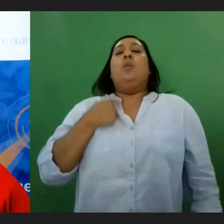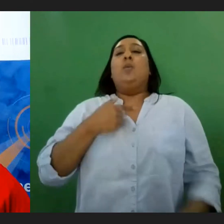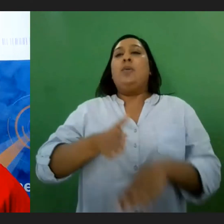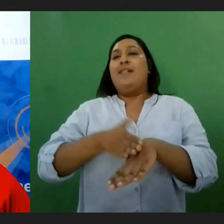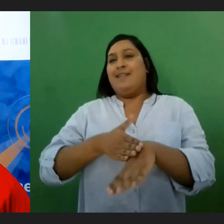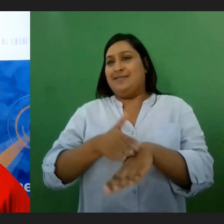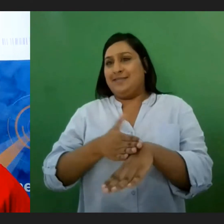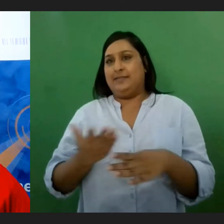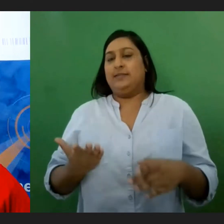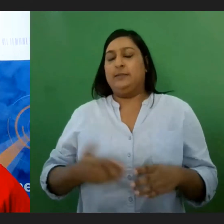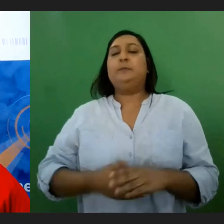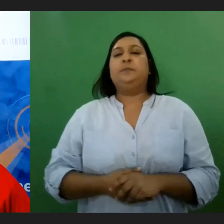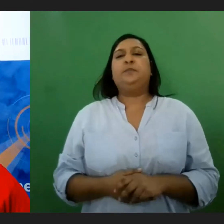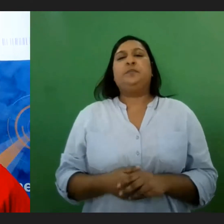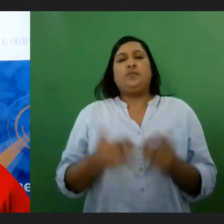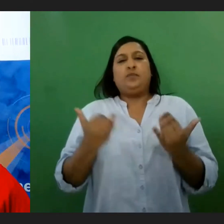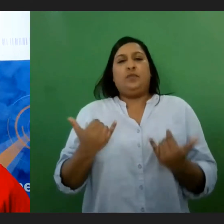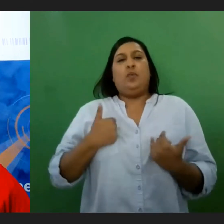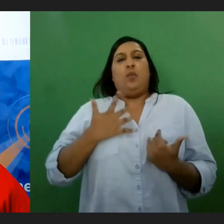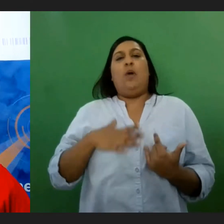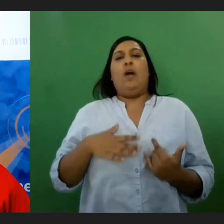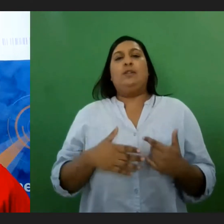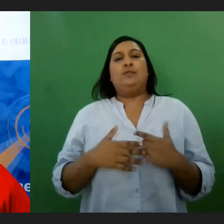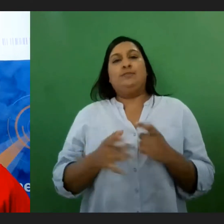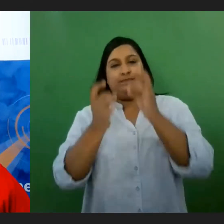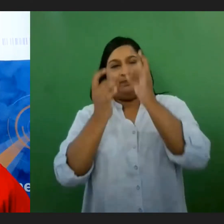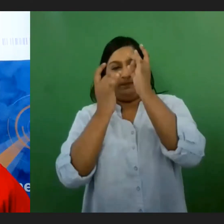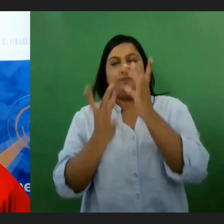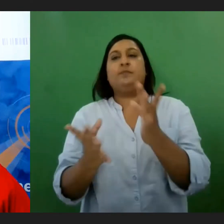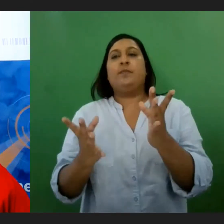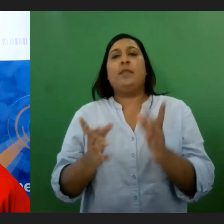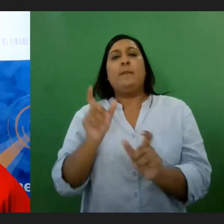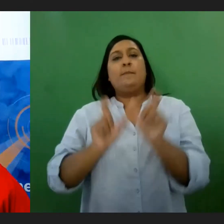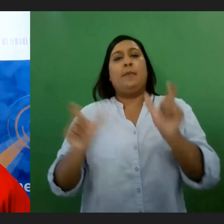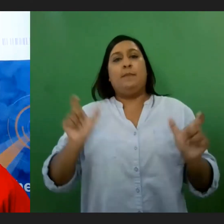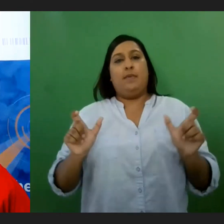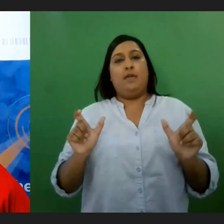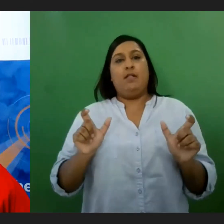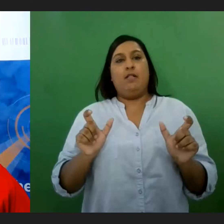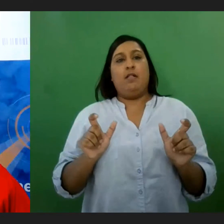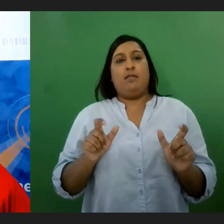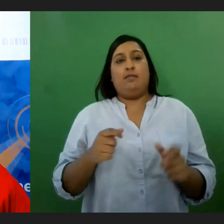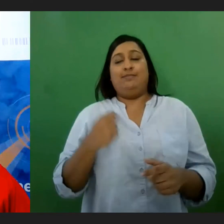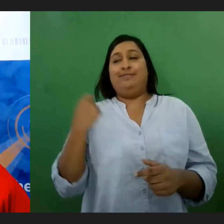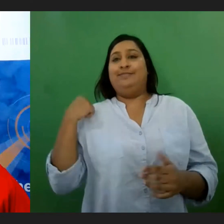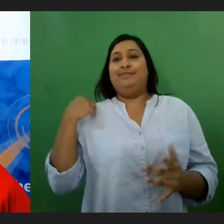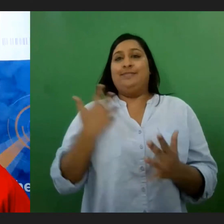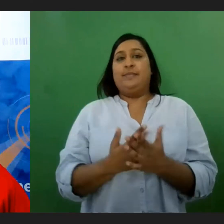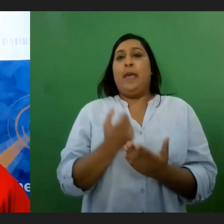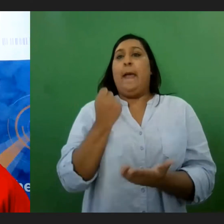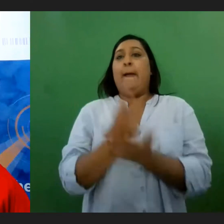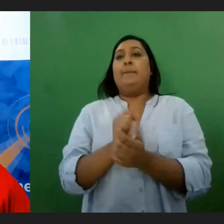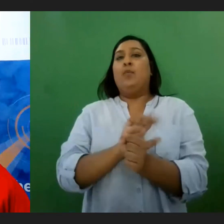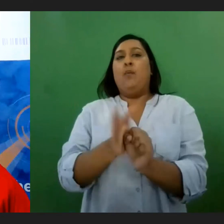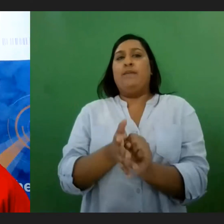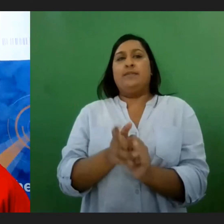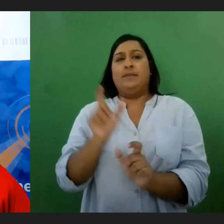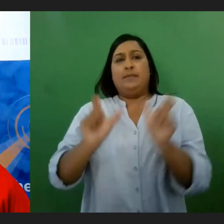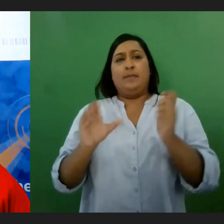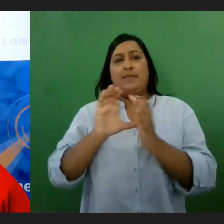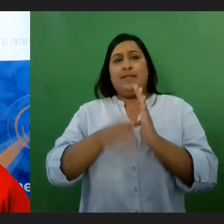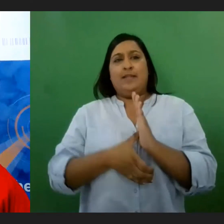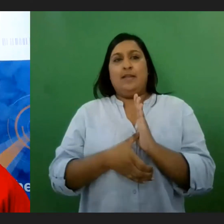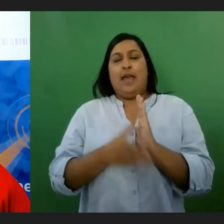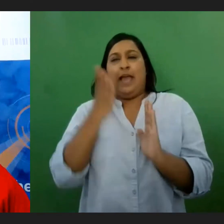under the COVID-19 pandemic in South Africa. We will explore what we know and how we can improve